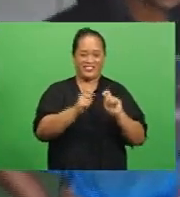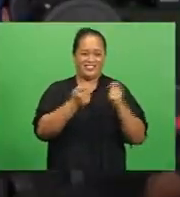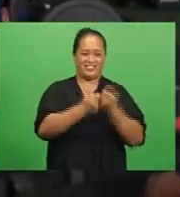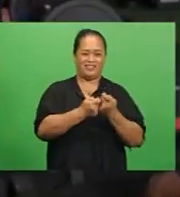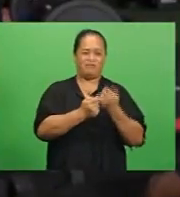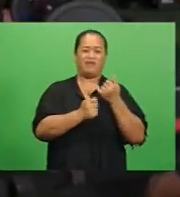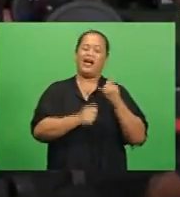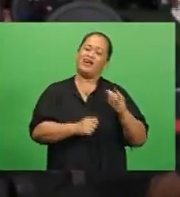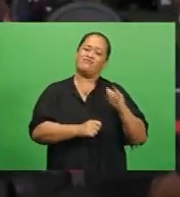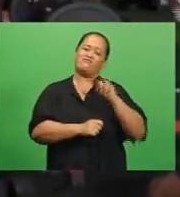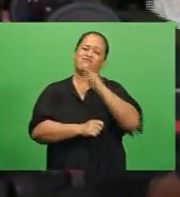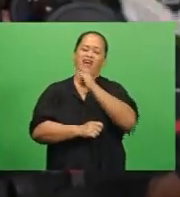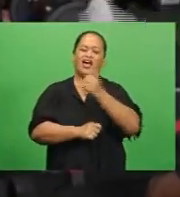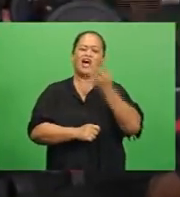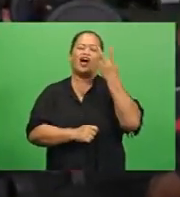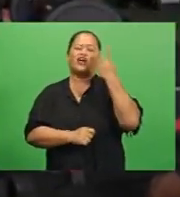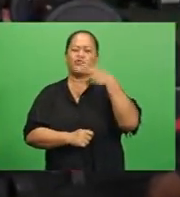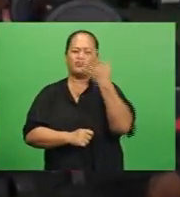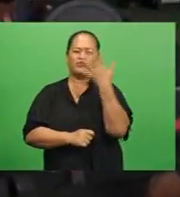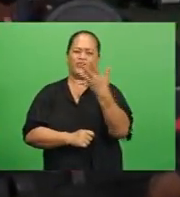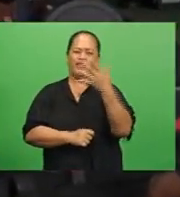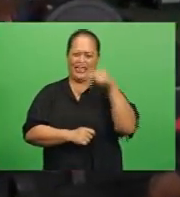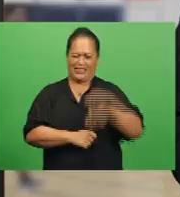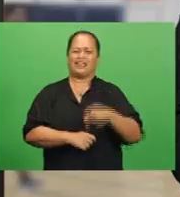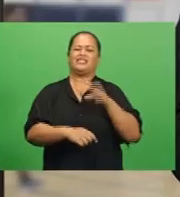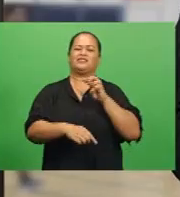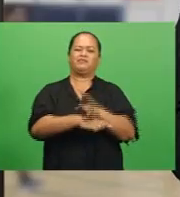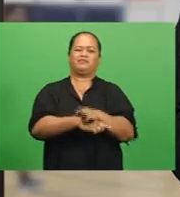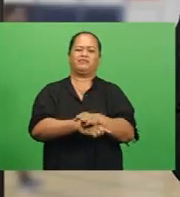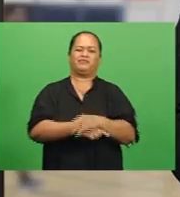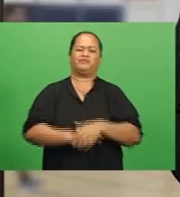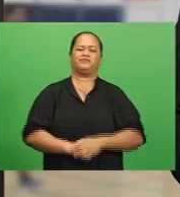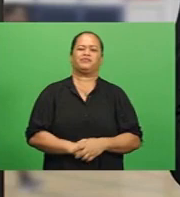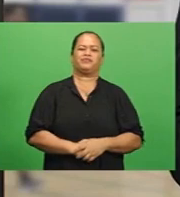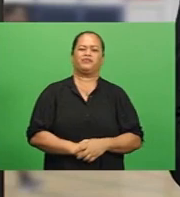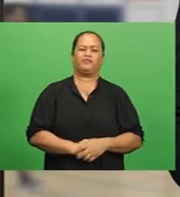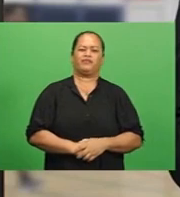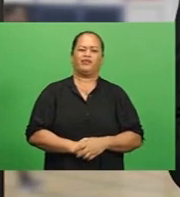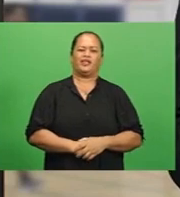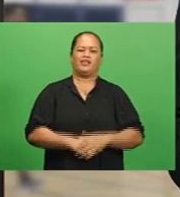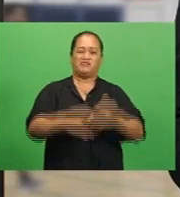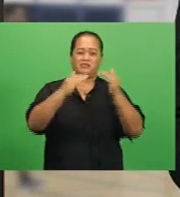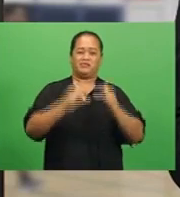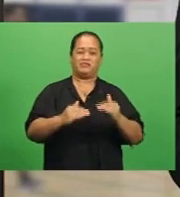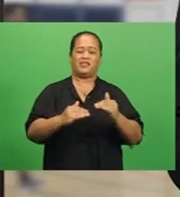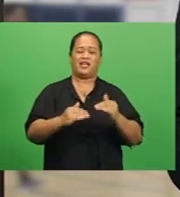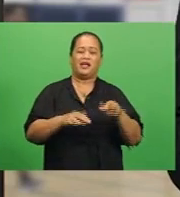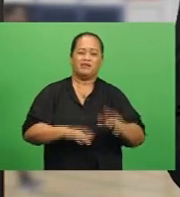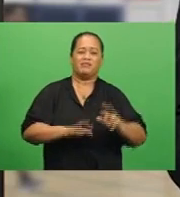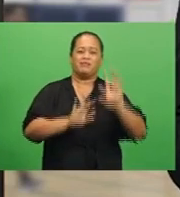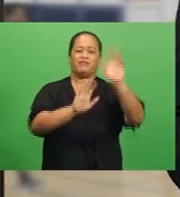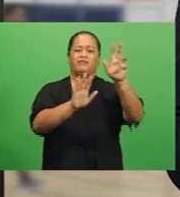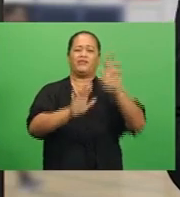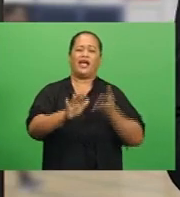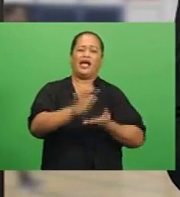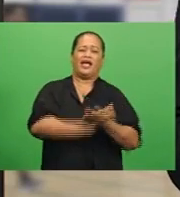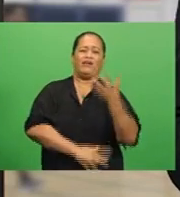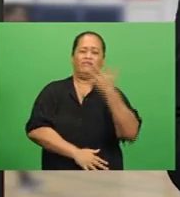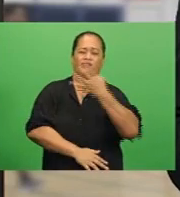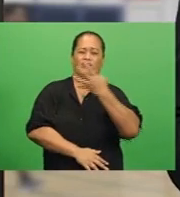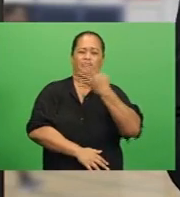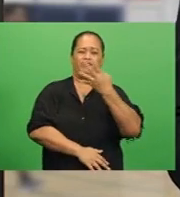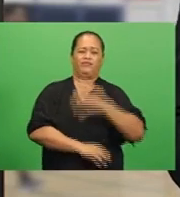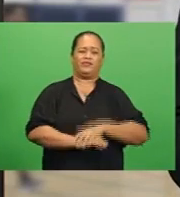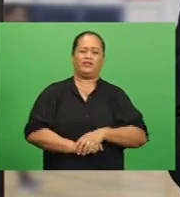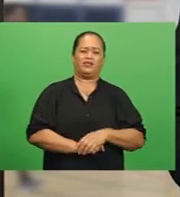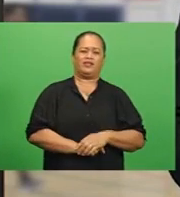month. Philippe Naikaso, FBC Sports. The Basketball Fiji Under-14 Academy is looking forward to their first